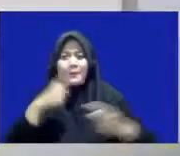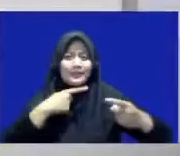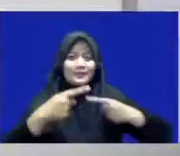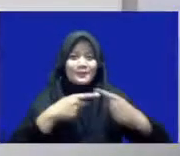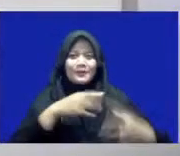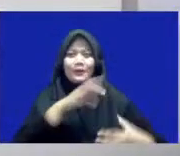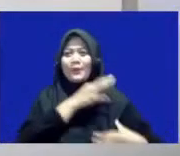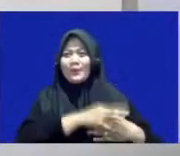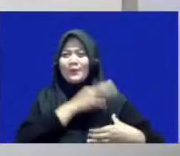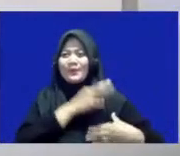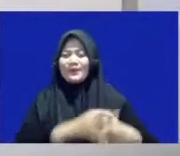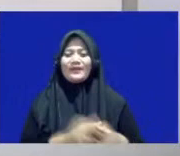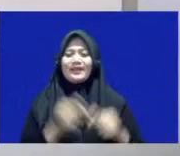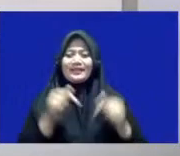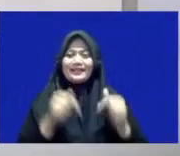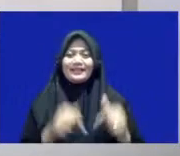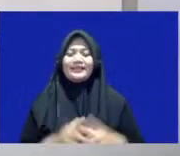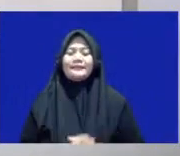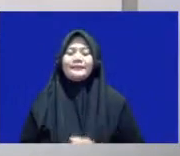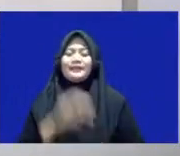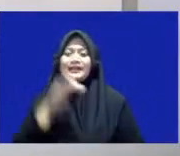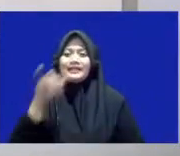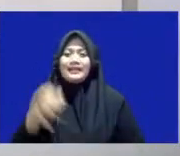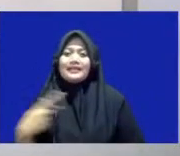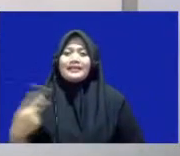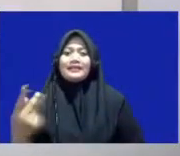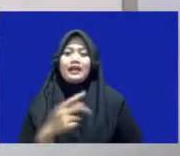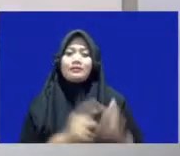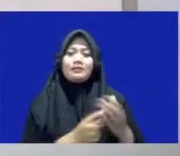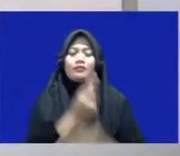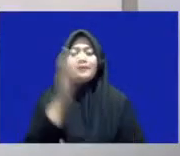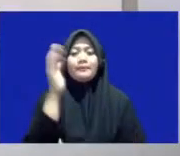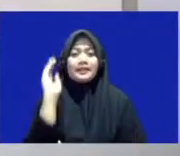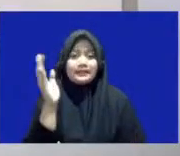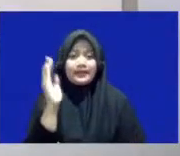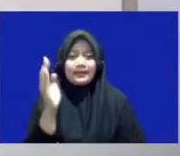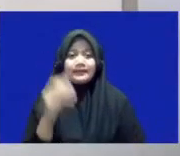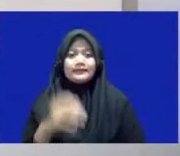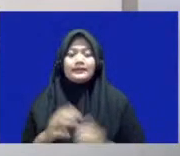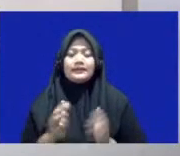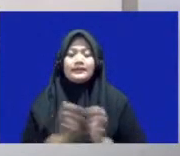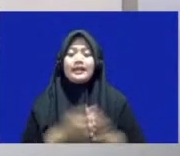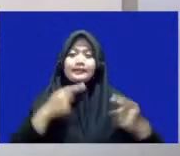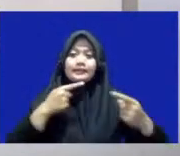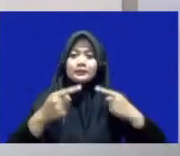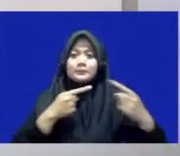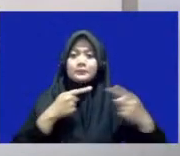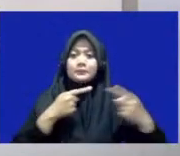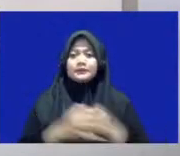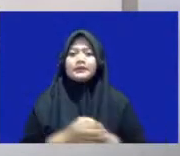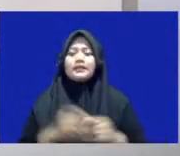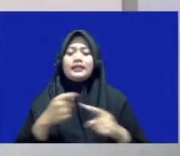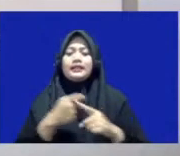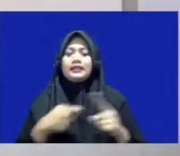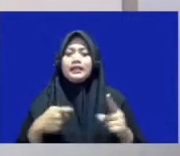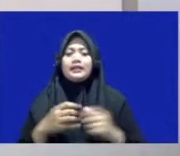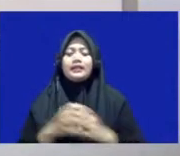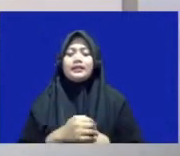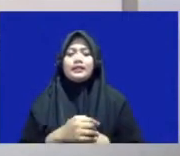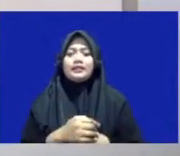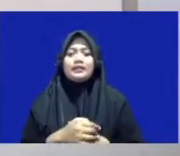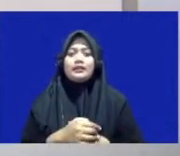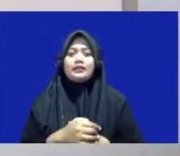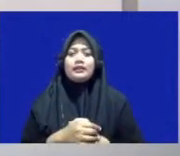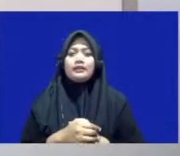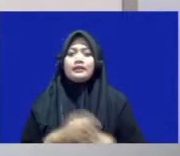So now we will start the presentation and discussion session of the second exchange learning session. So ladies and gentlemen,